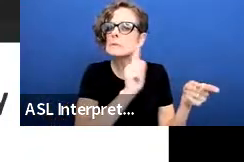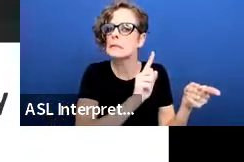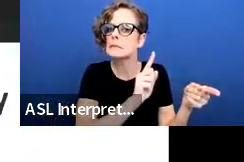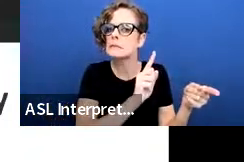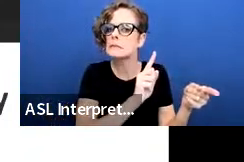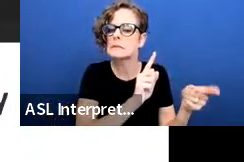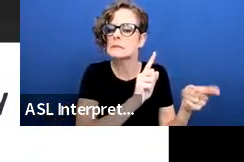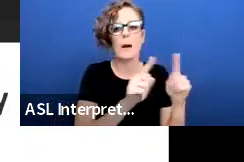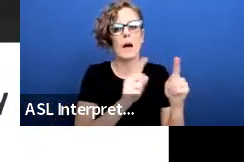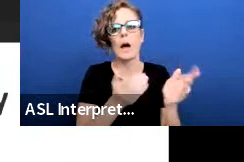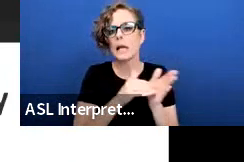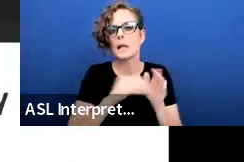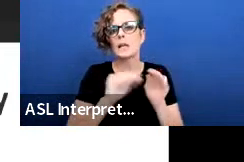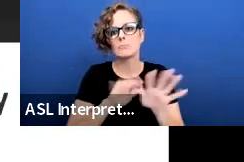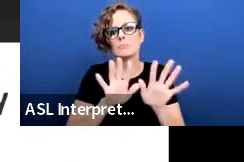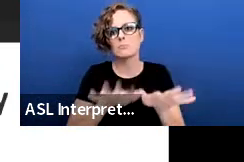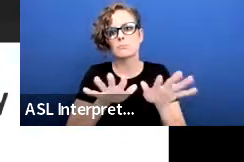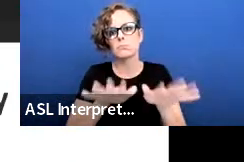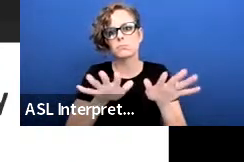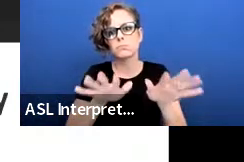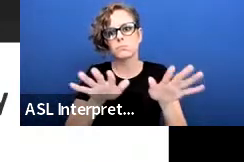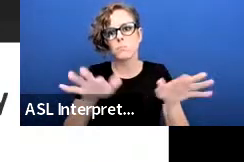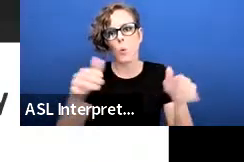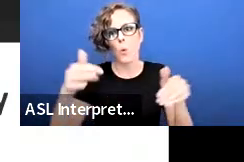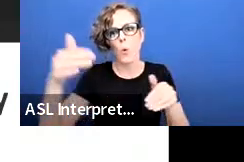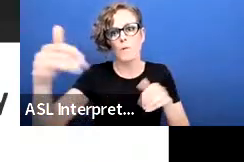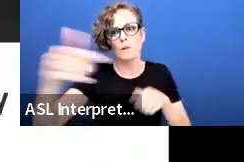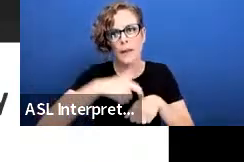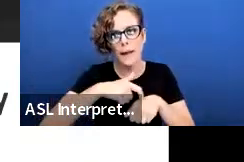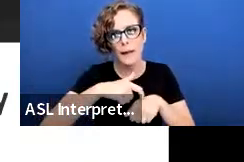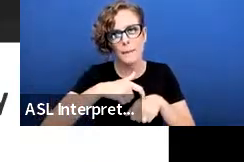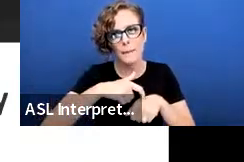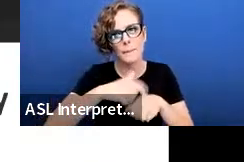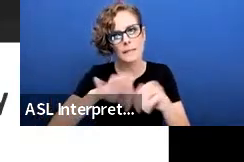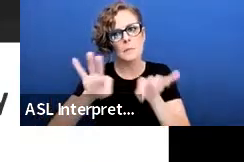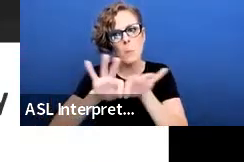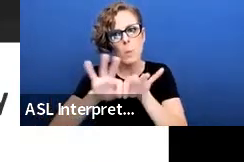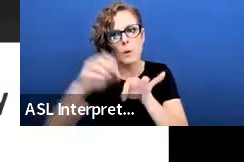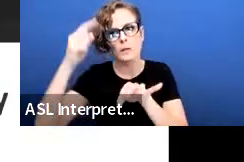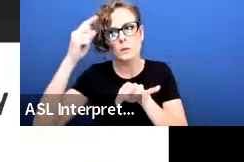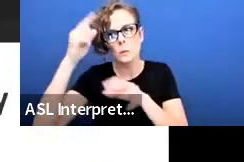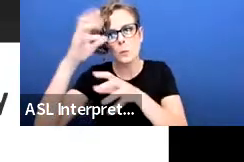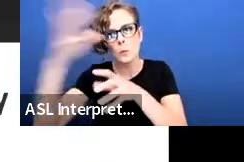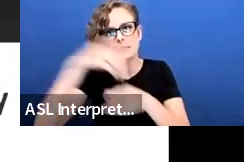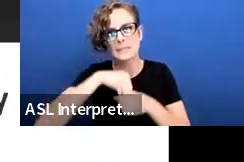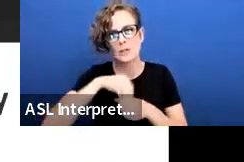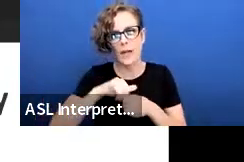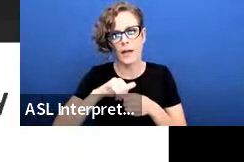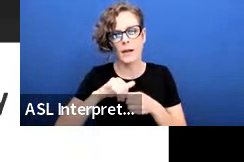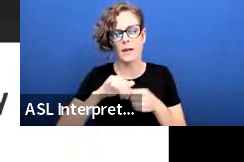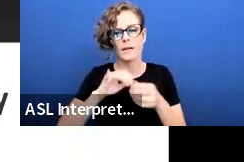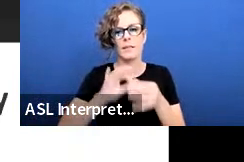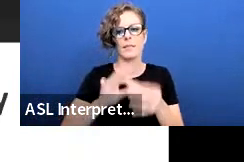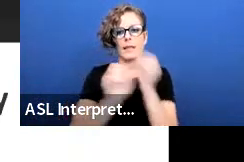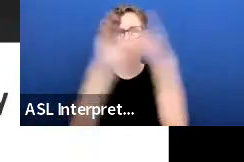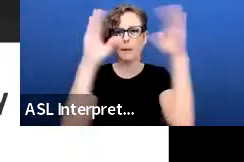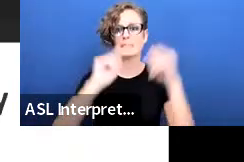time, and I think we have to factor that into how we think about the severe disease impacts. Next slide.